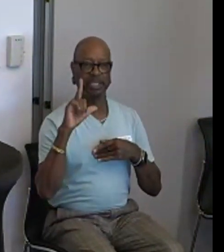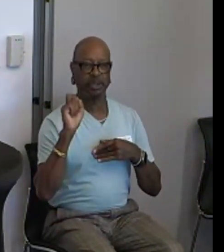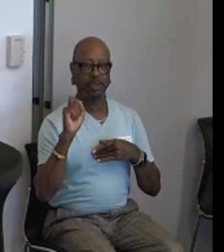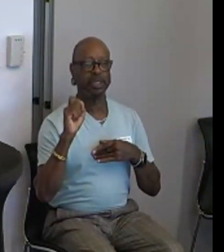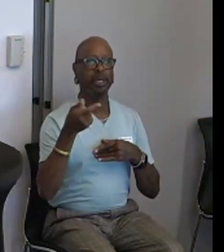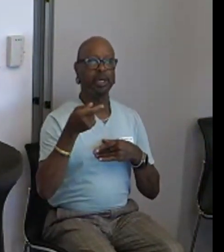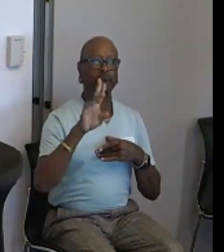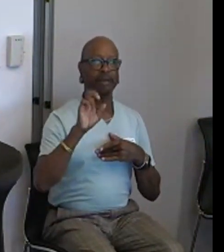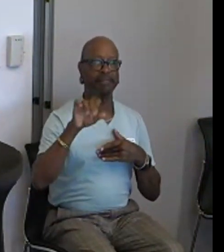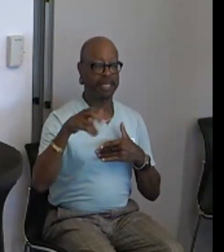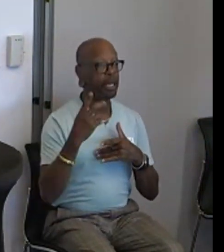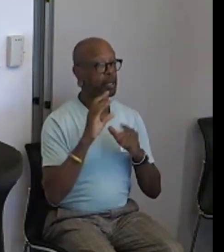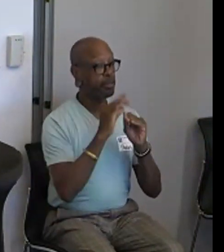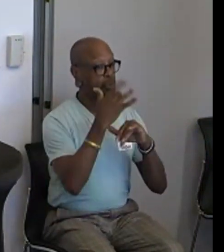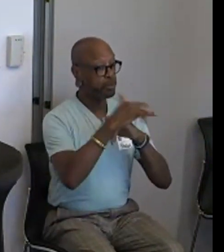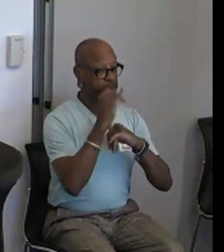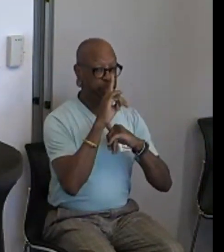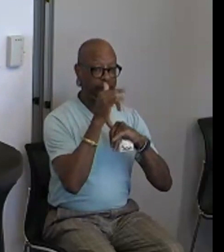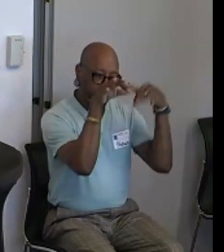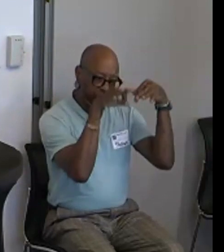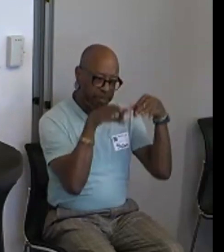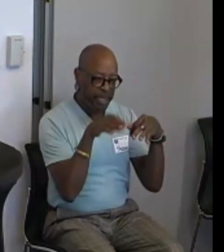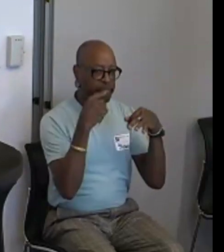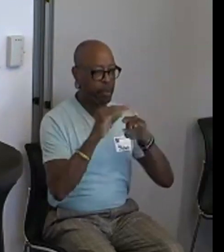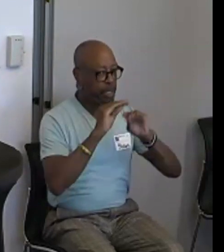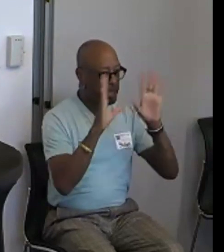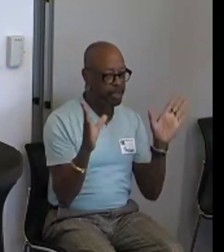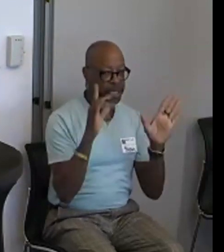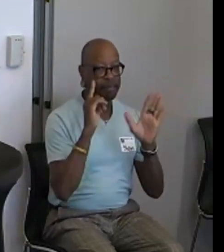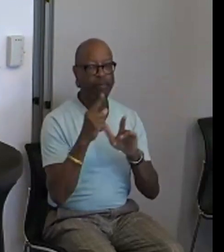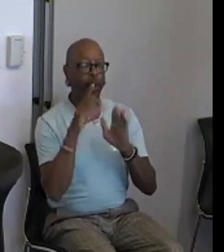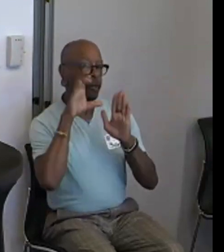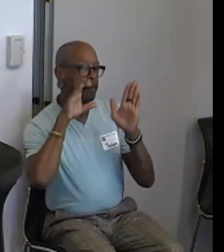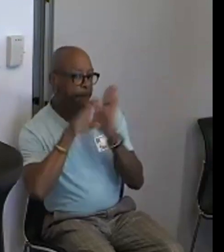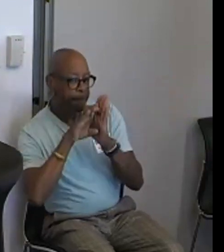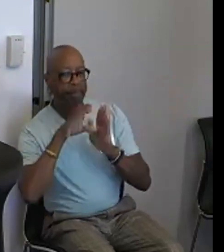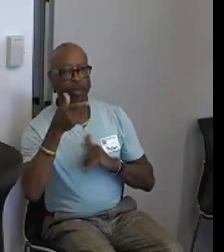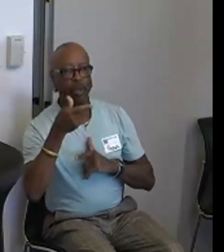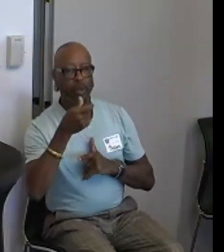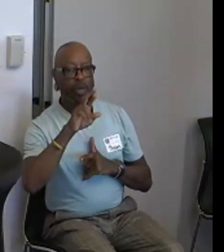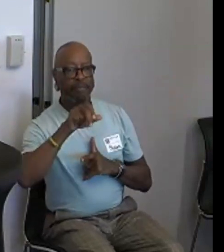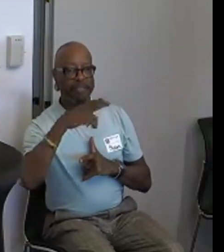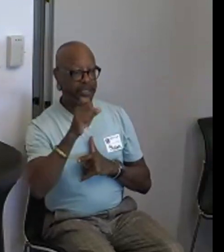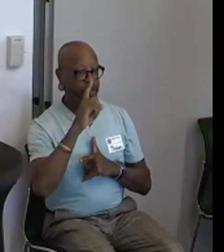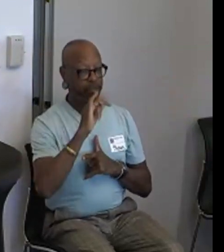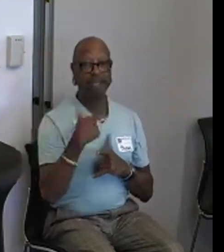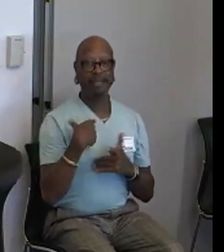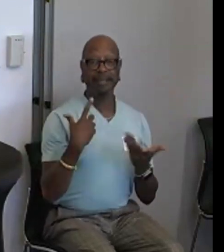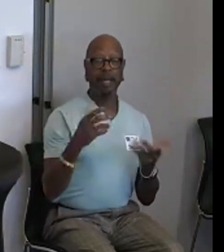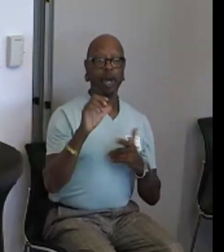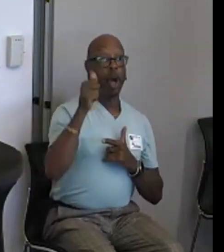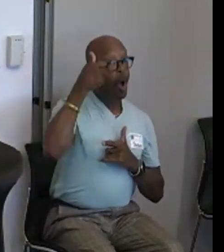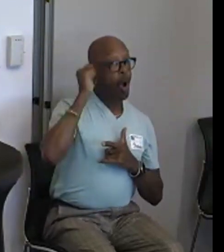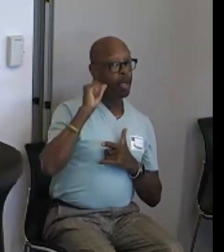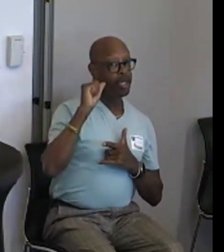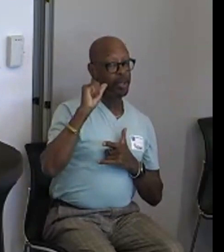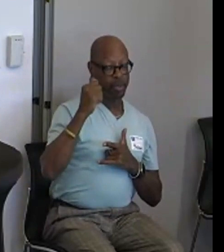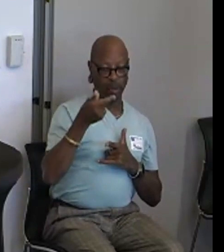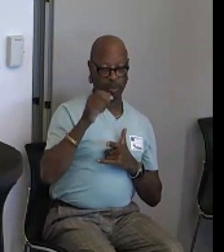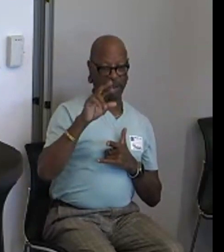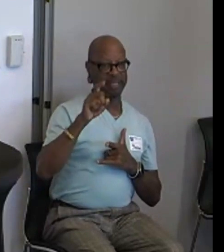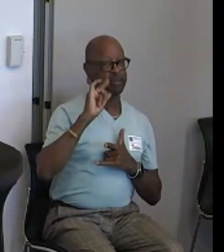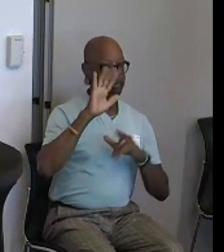you have for clarity and for graphics. So audio tactile graphics are a real,